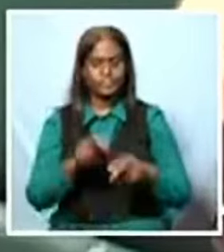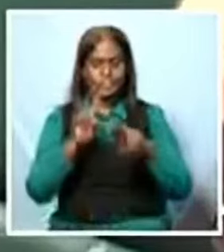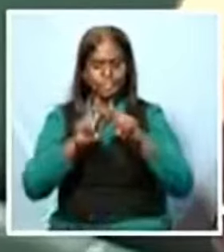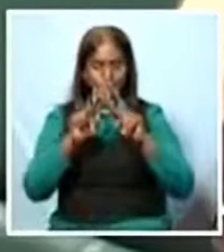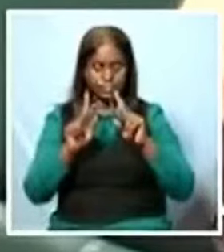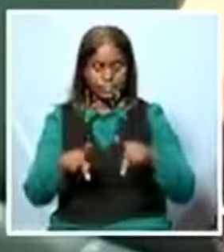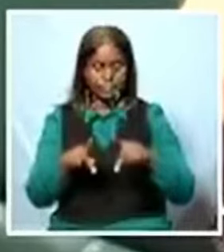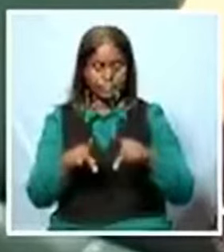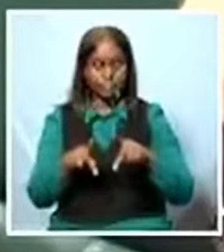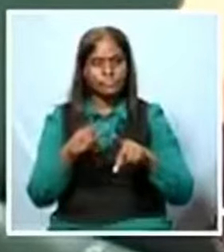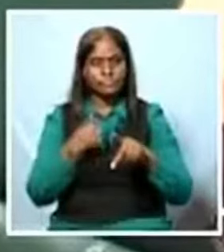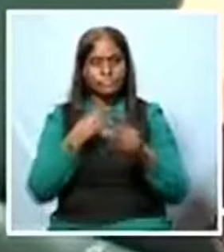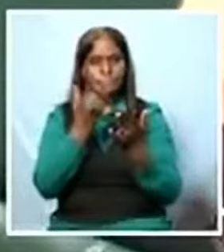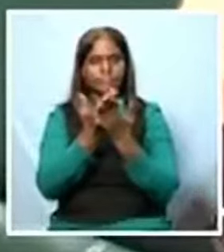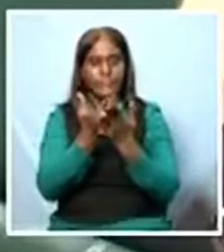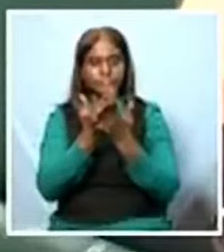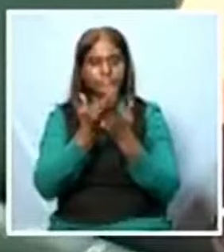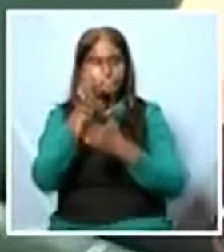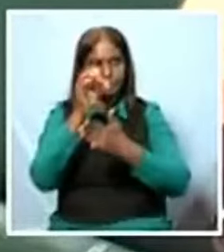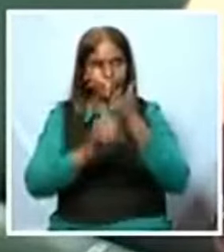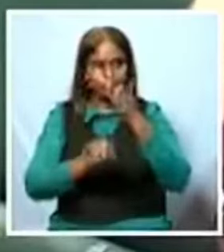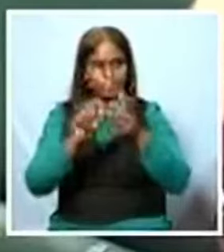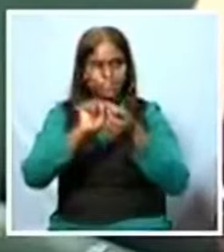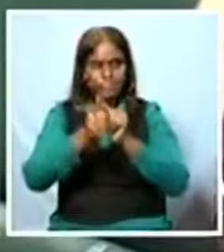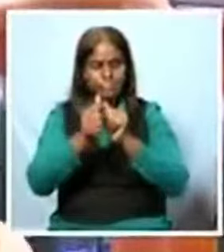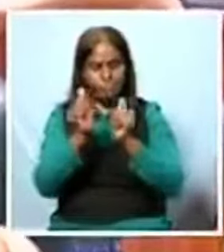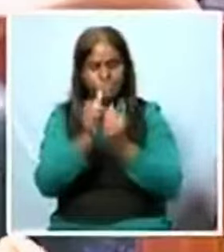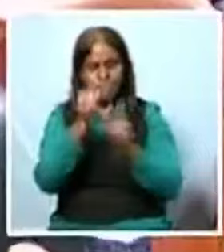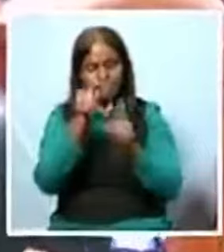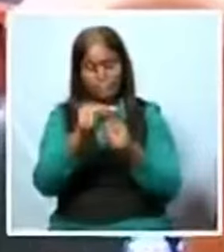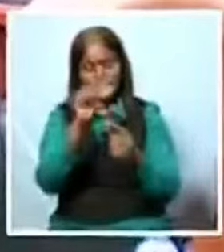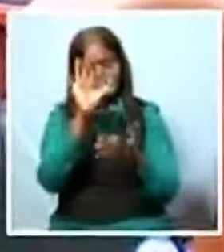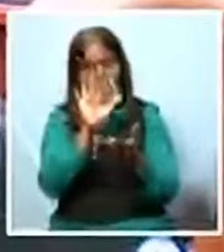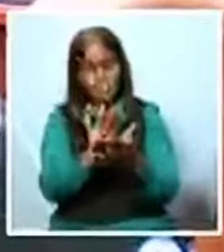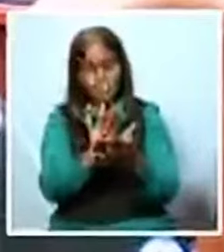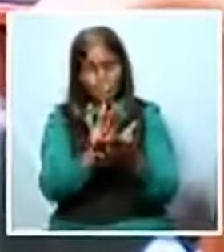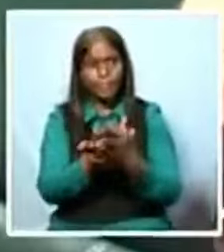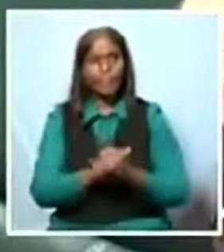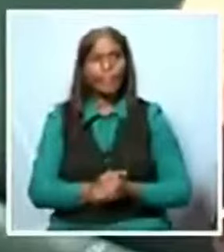Chairperson, I beg to move that Clause 2 be amended with words as circulated.